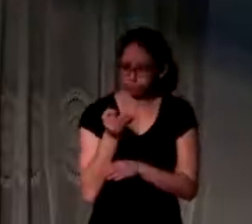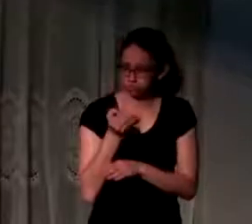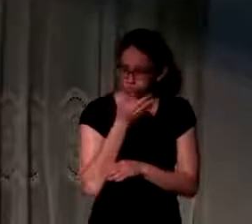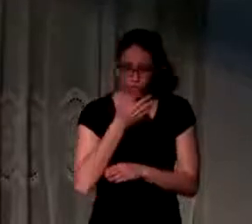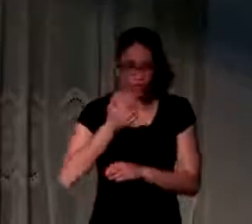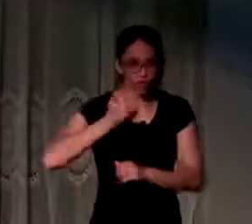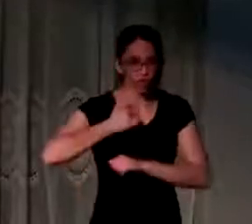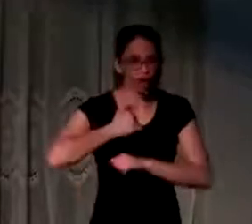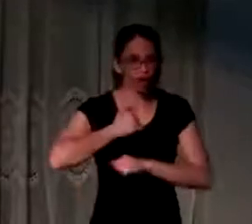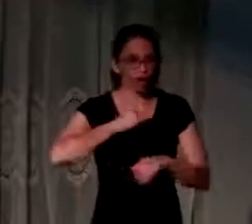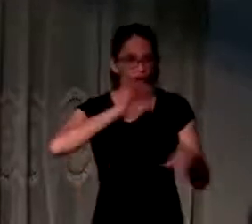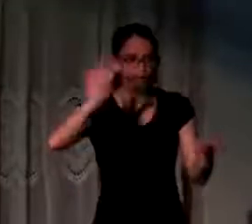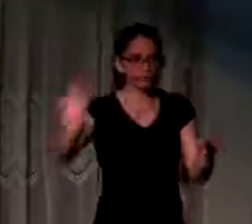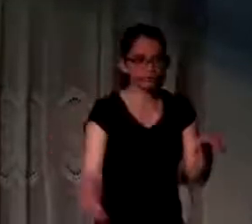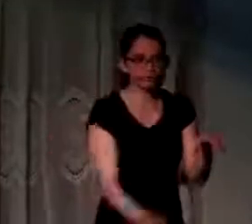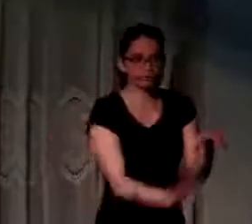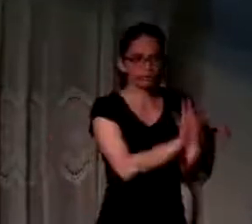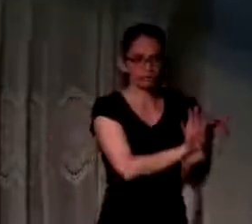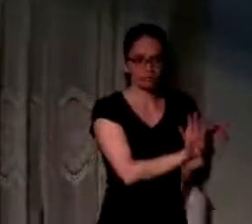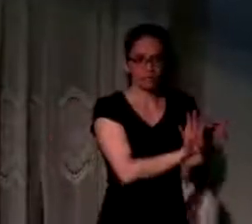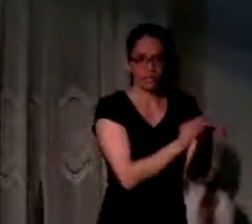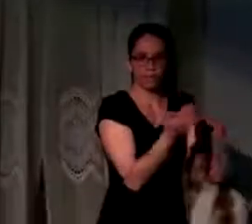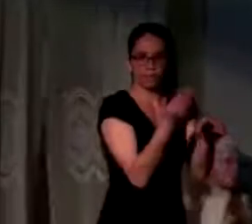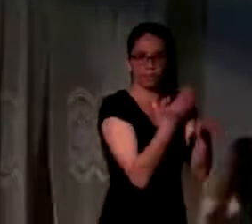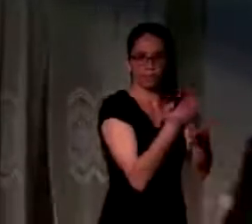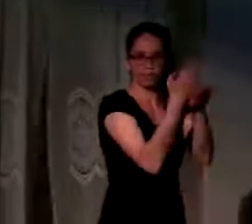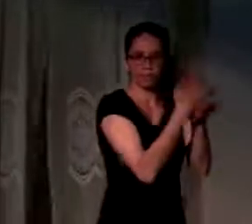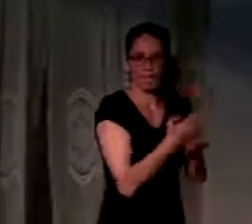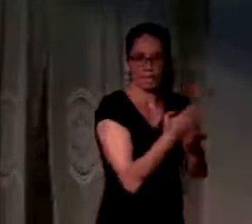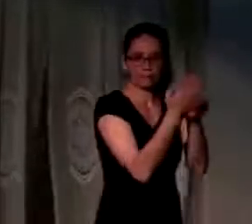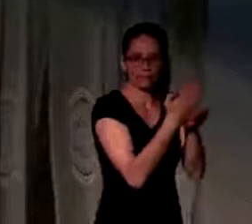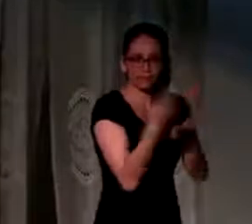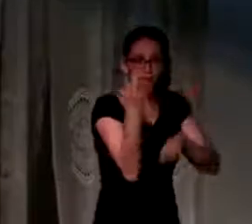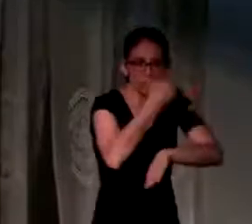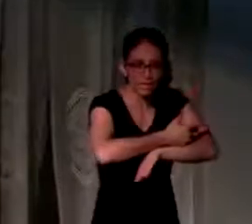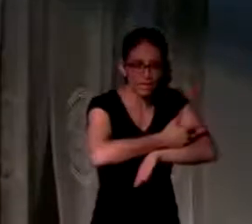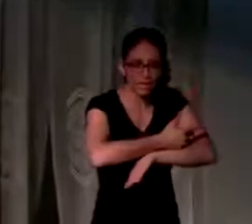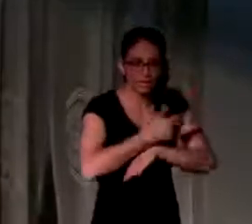death, must protect this tomb for 3 days.